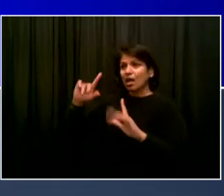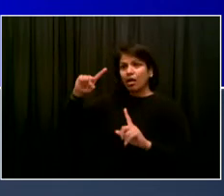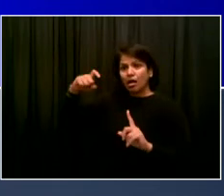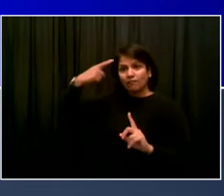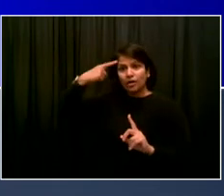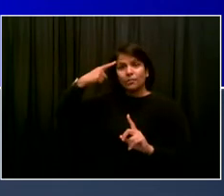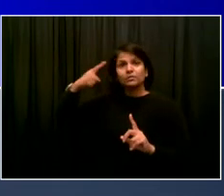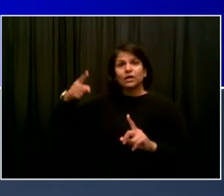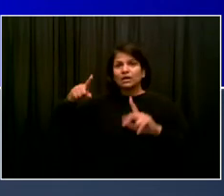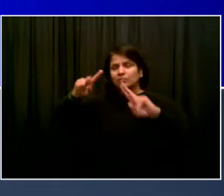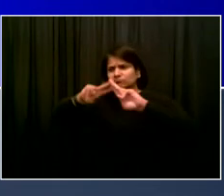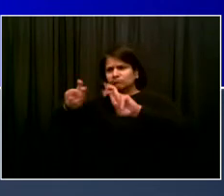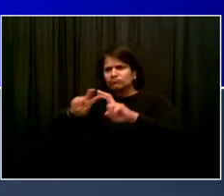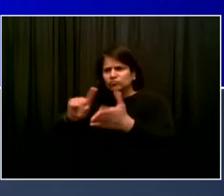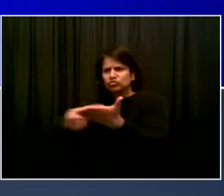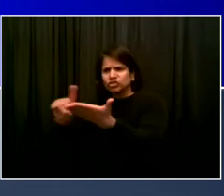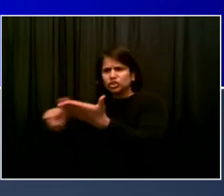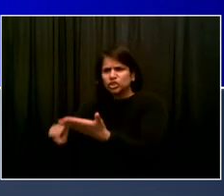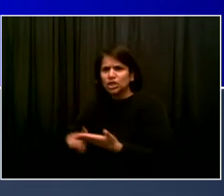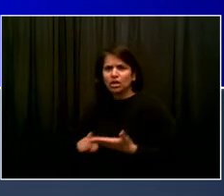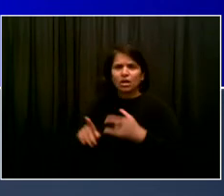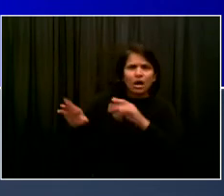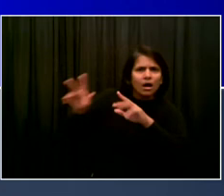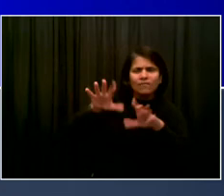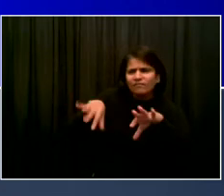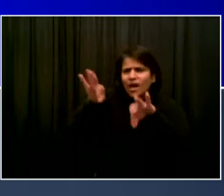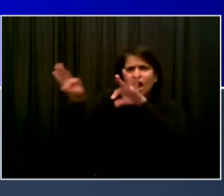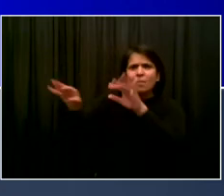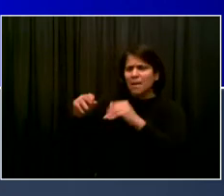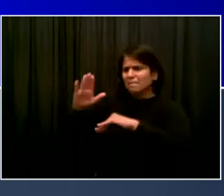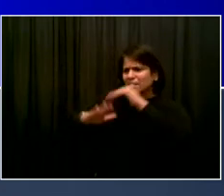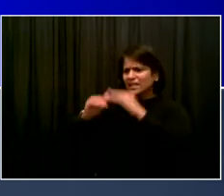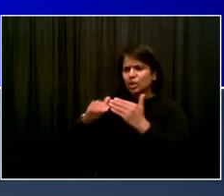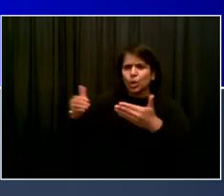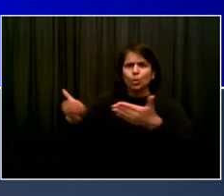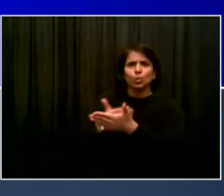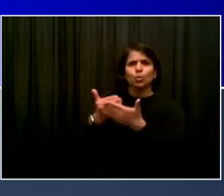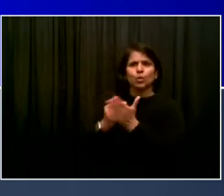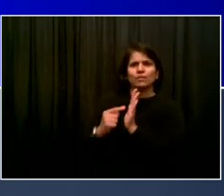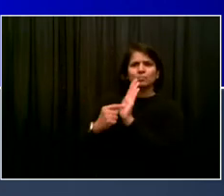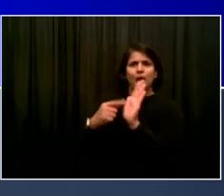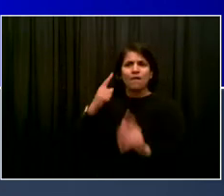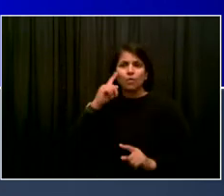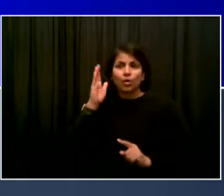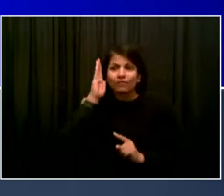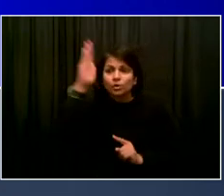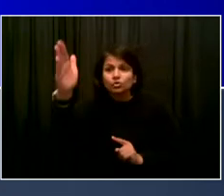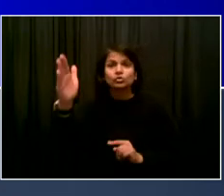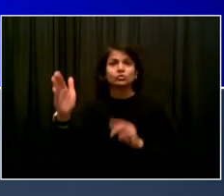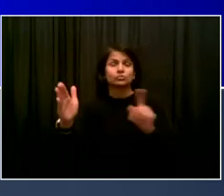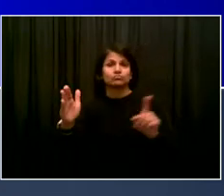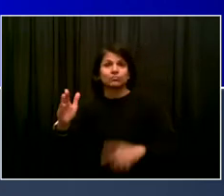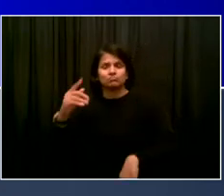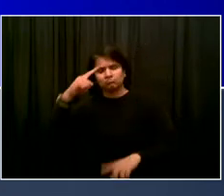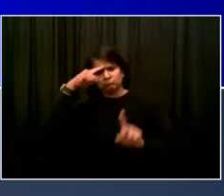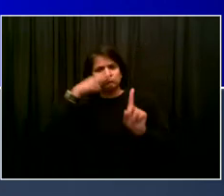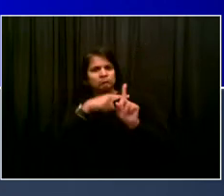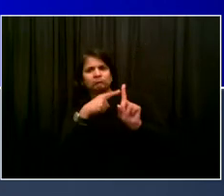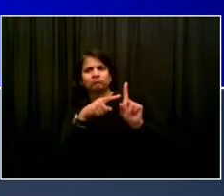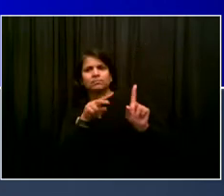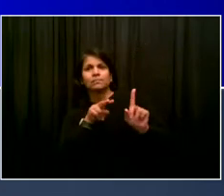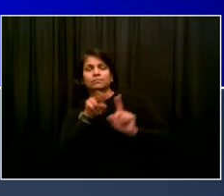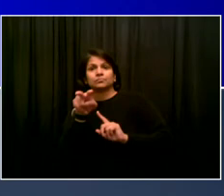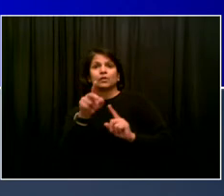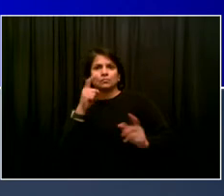we would build new models for the future. A positive vision, because by acknowledging the pain